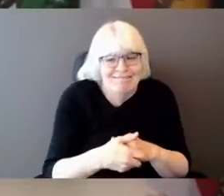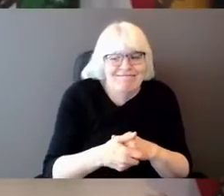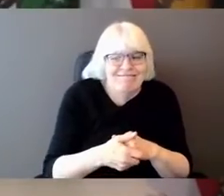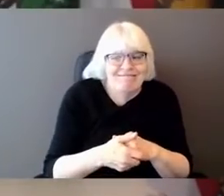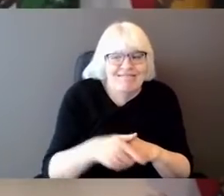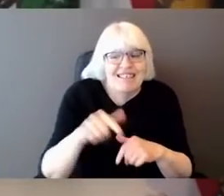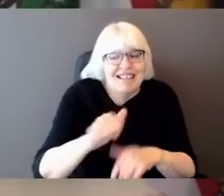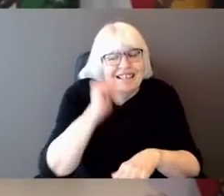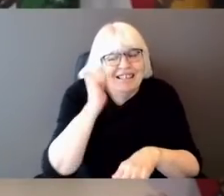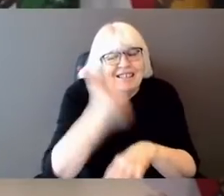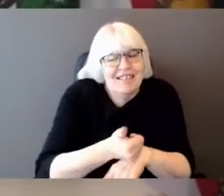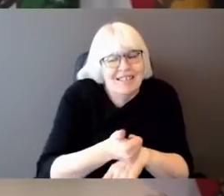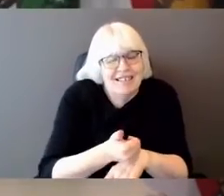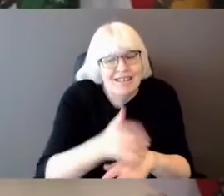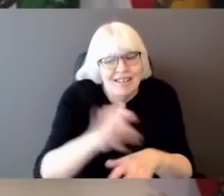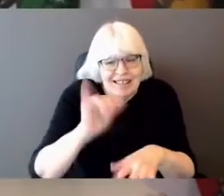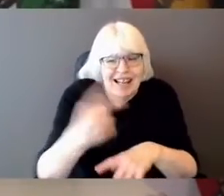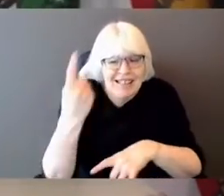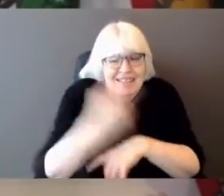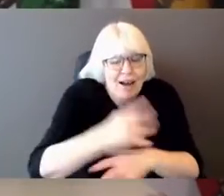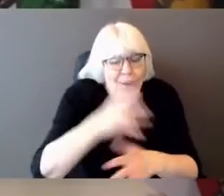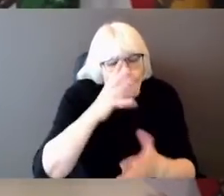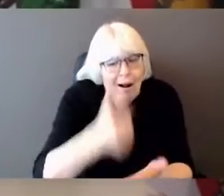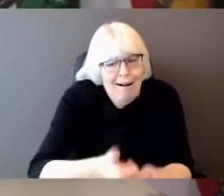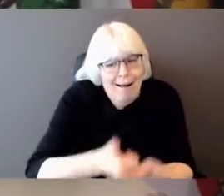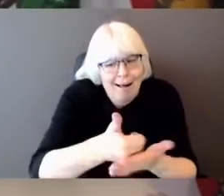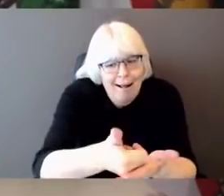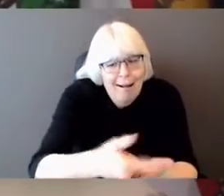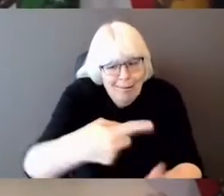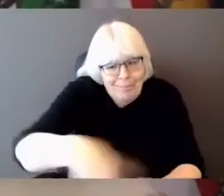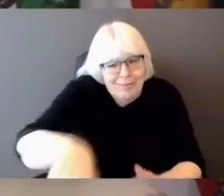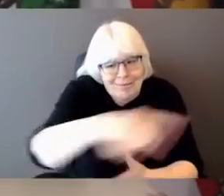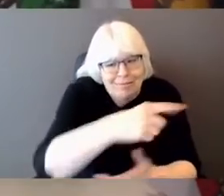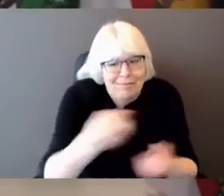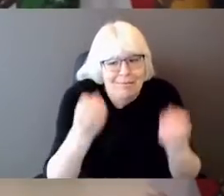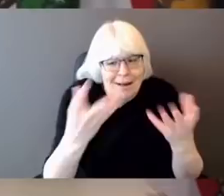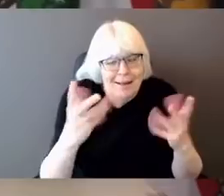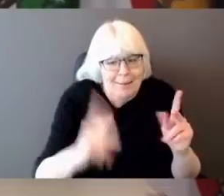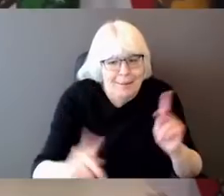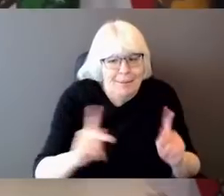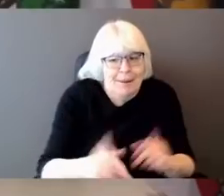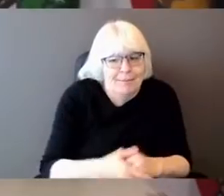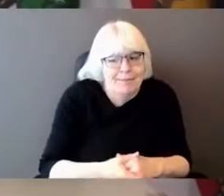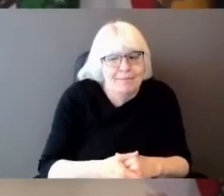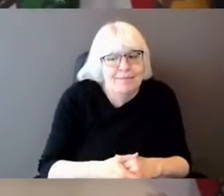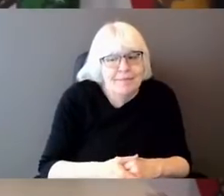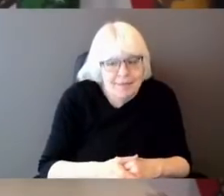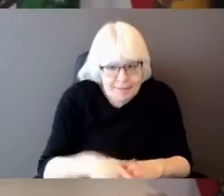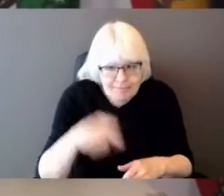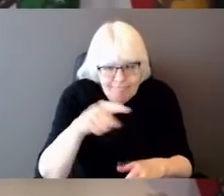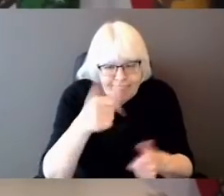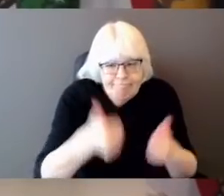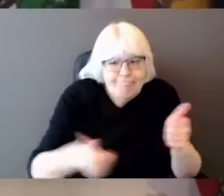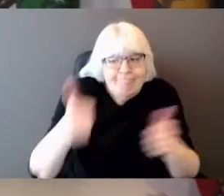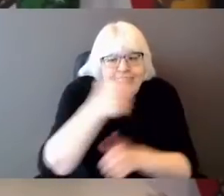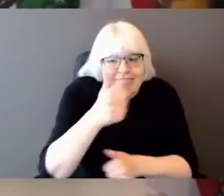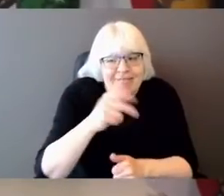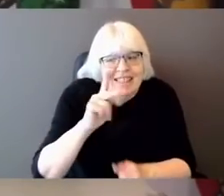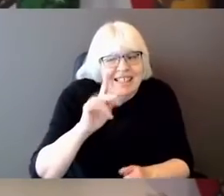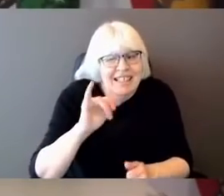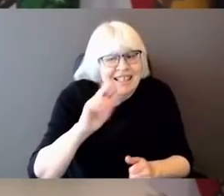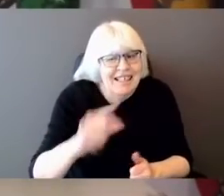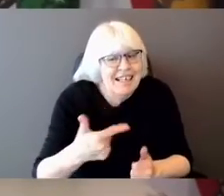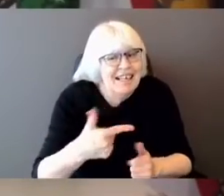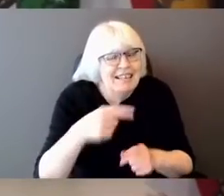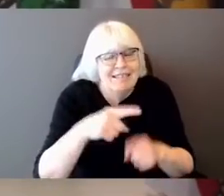that I would add would be that we've essentially been on the trajectory to get to where we are. You've heard Dr. Morrison and